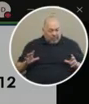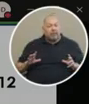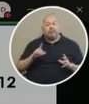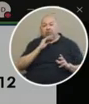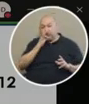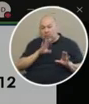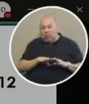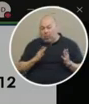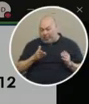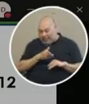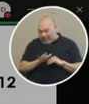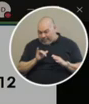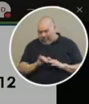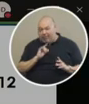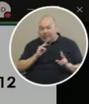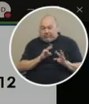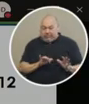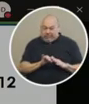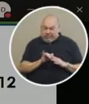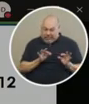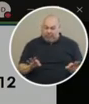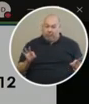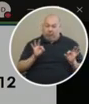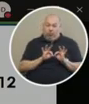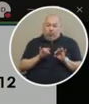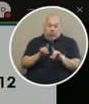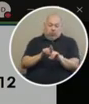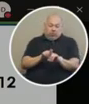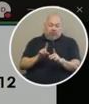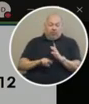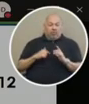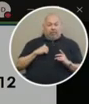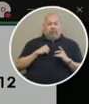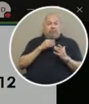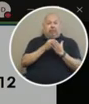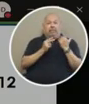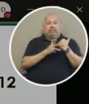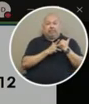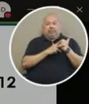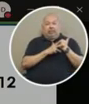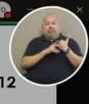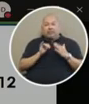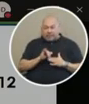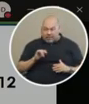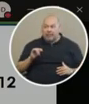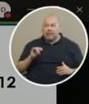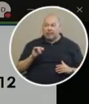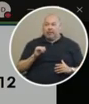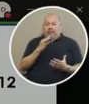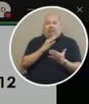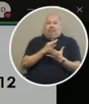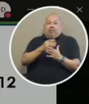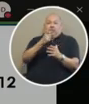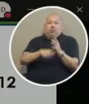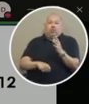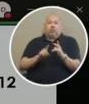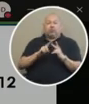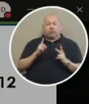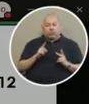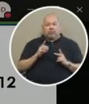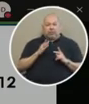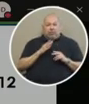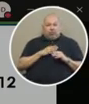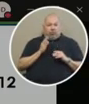away. That's going to be critical. And also from a savings perspective, the financial cost to